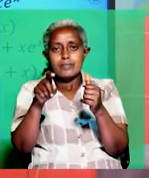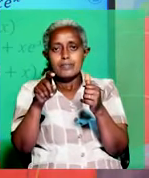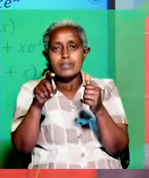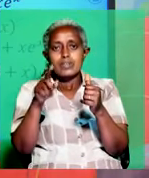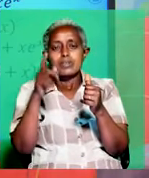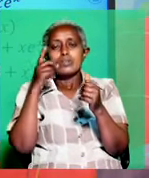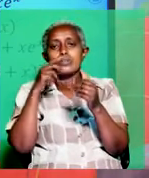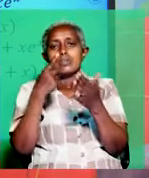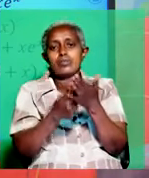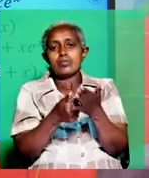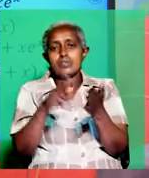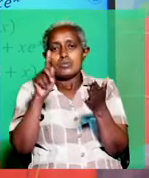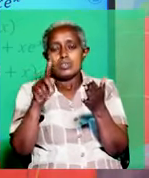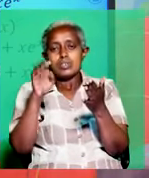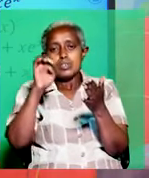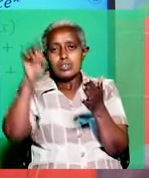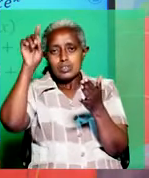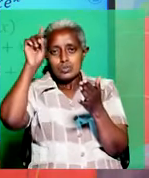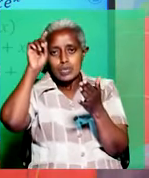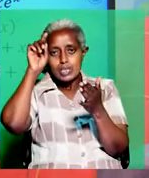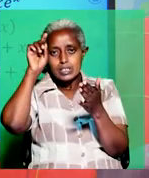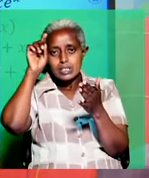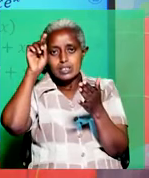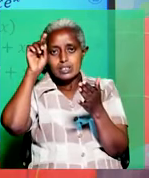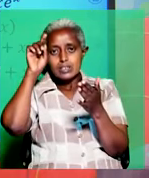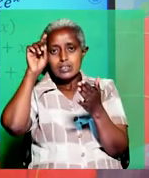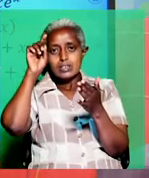you will have this one, e raised to x